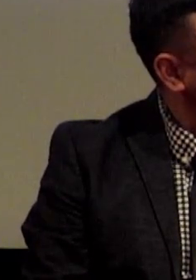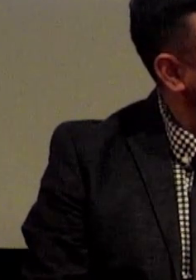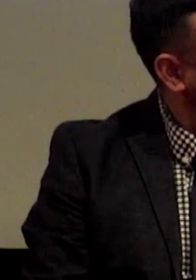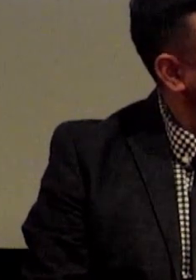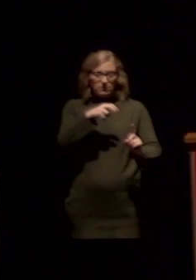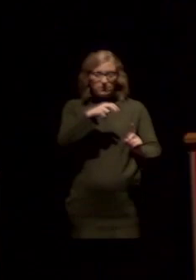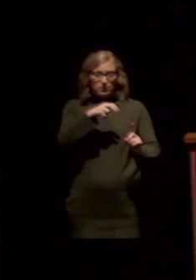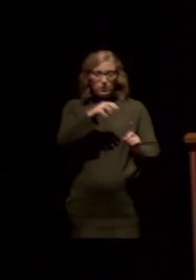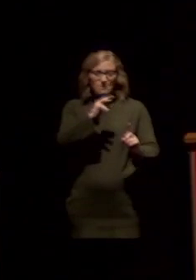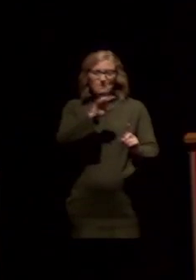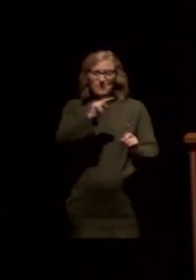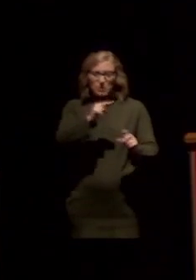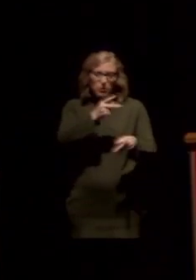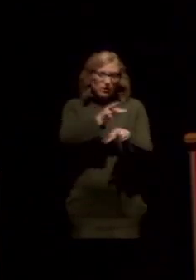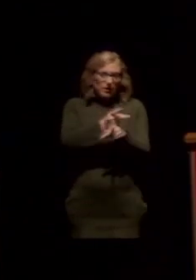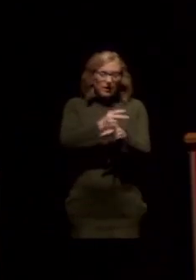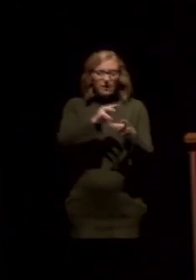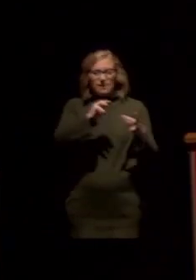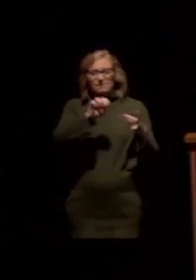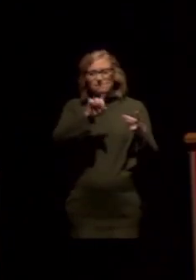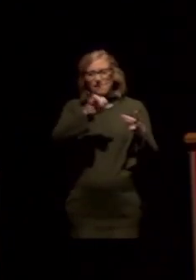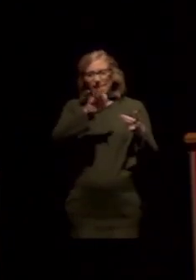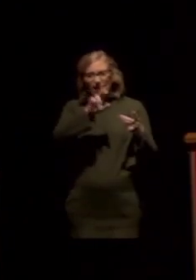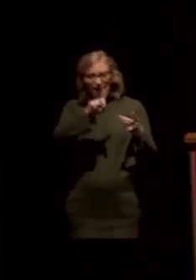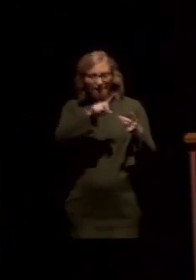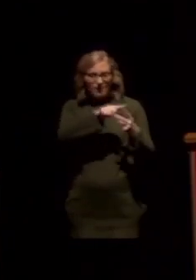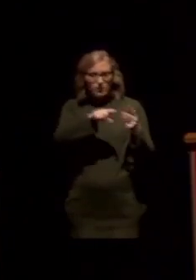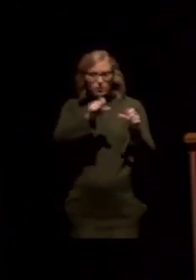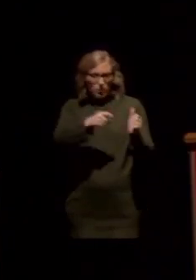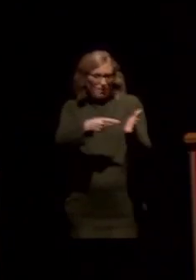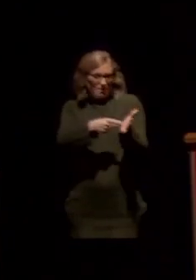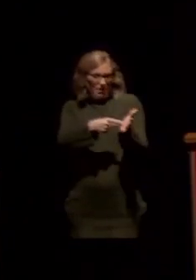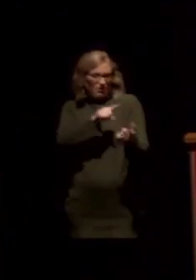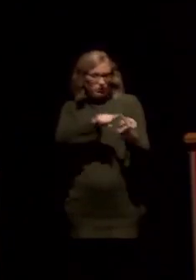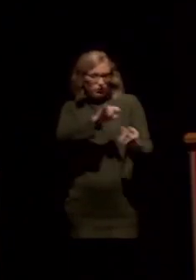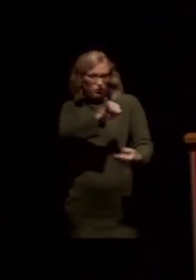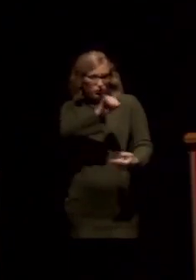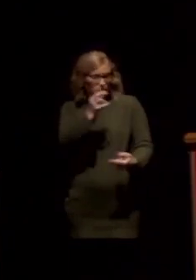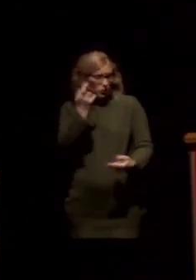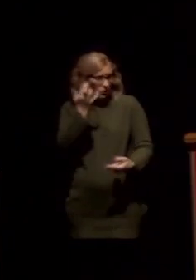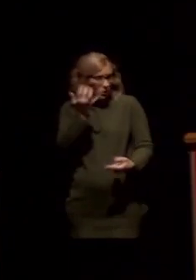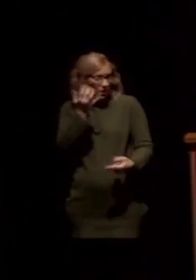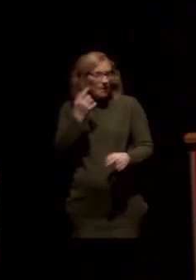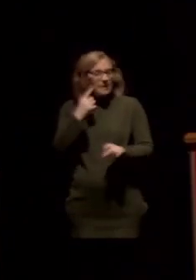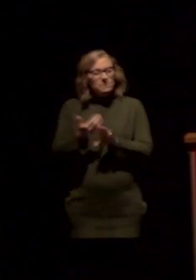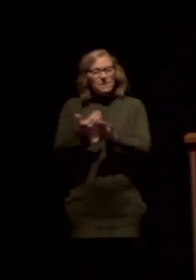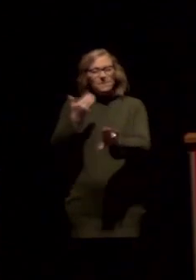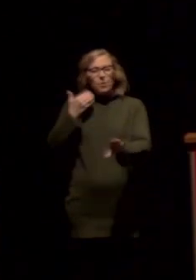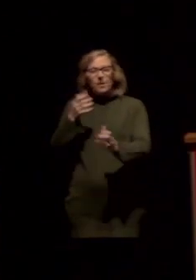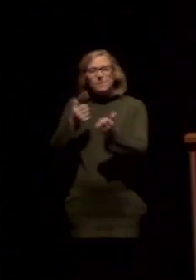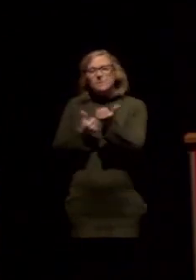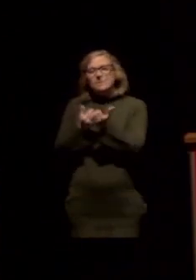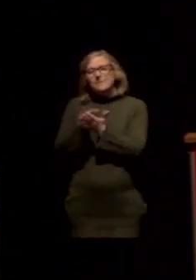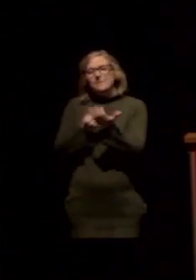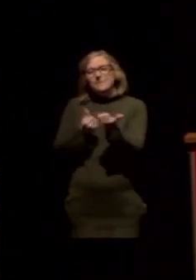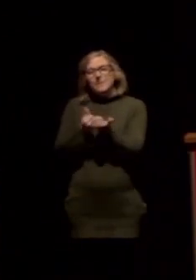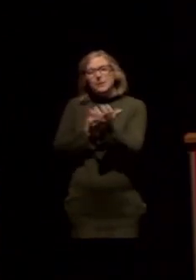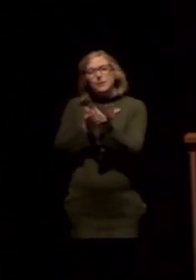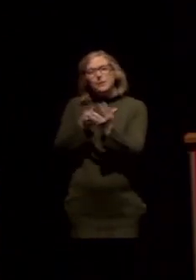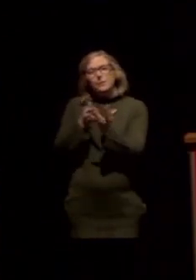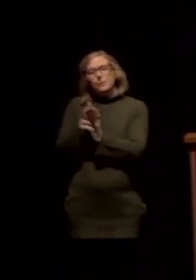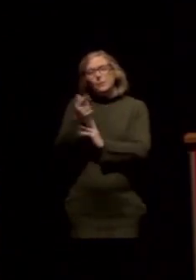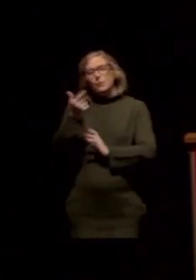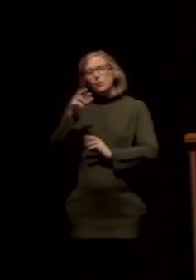bill insurance. And the reason is that before that, it was basically funded through grants to the county. The counties were the mental health